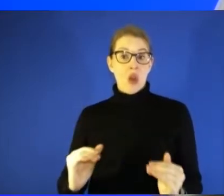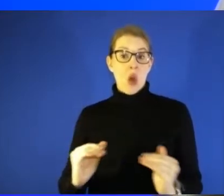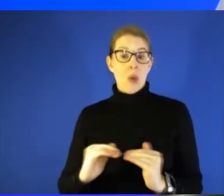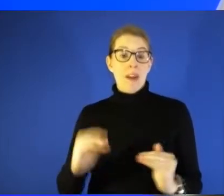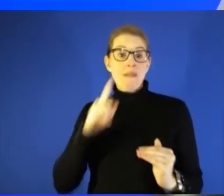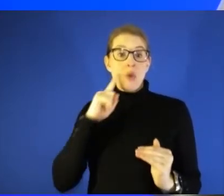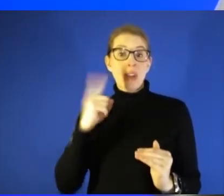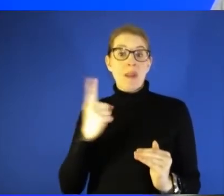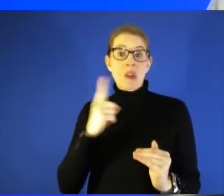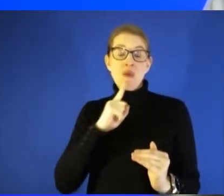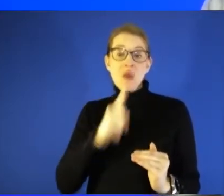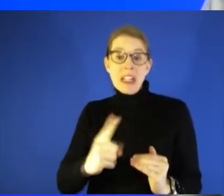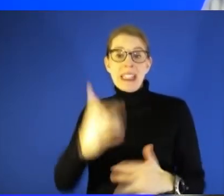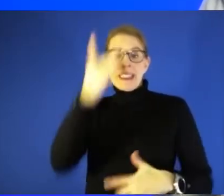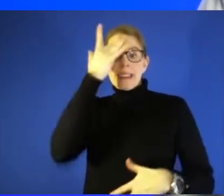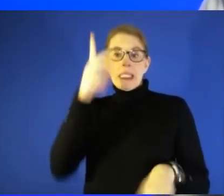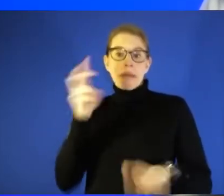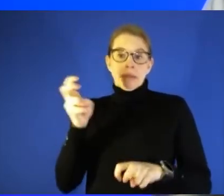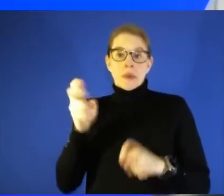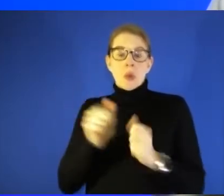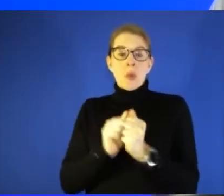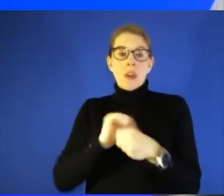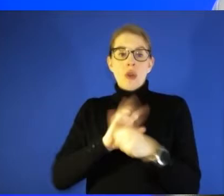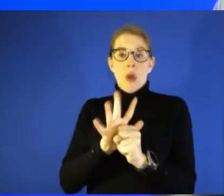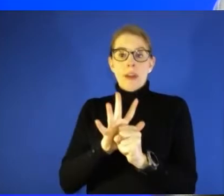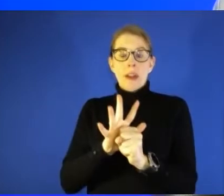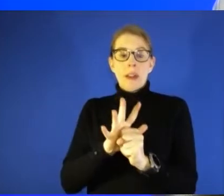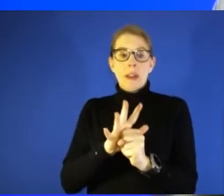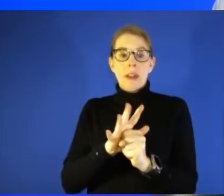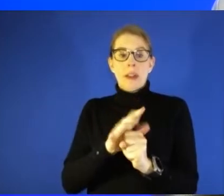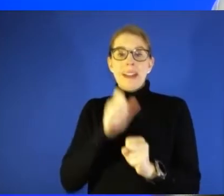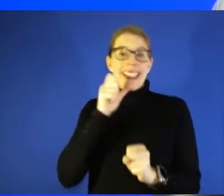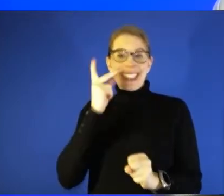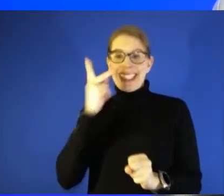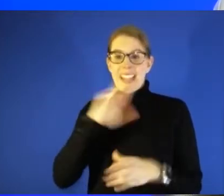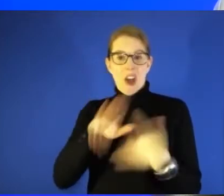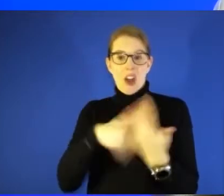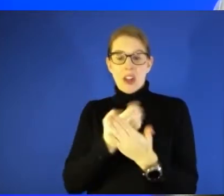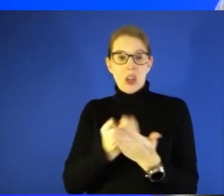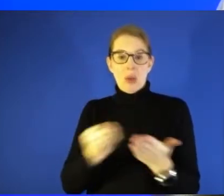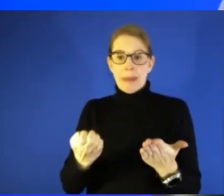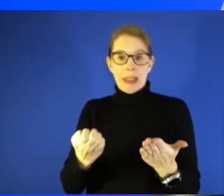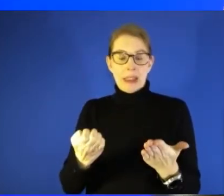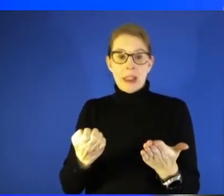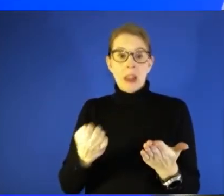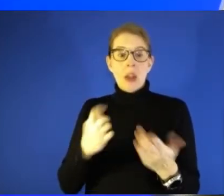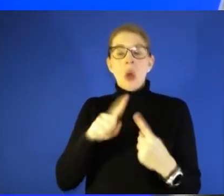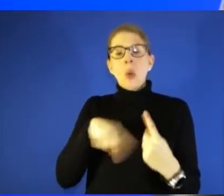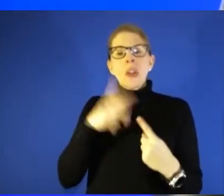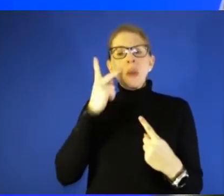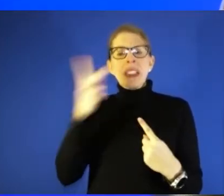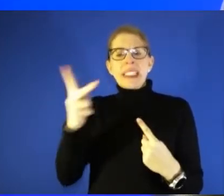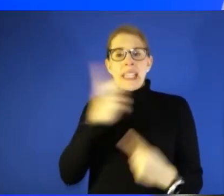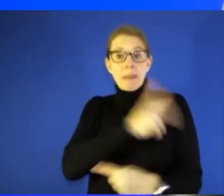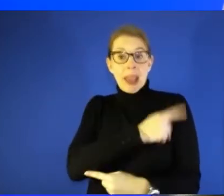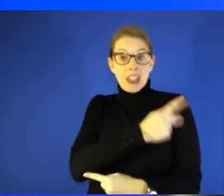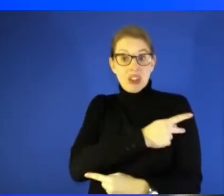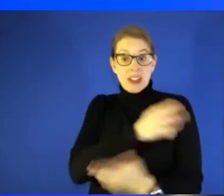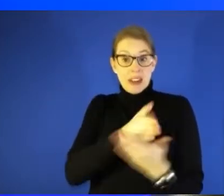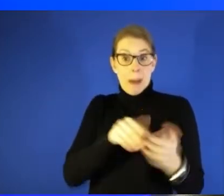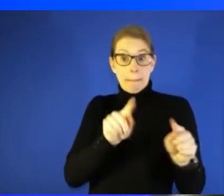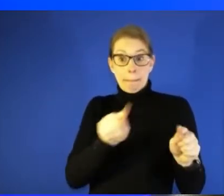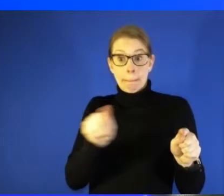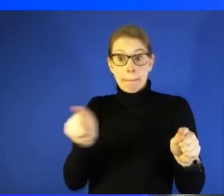COVID, and or you didn't even get to see all the equipment in the room. When you see some of these patients who are